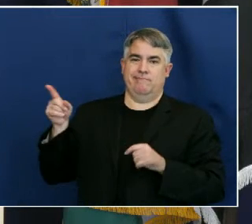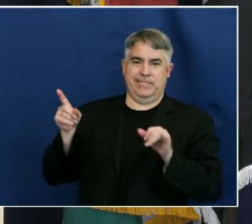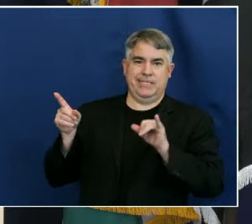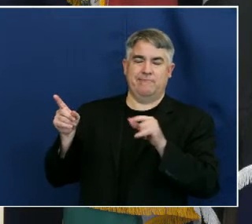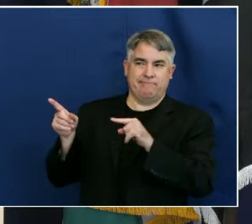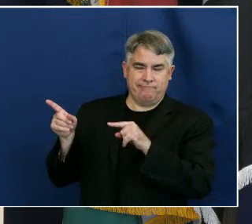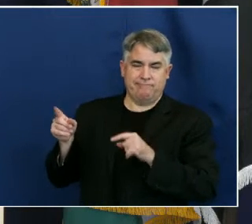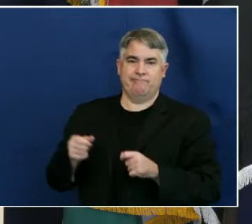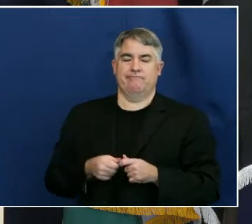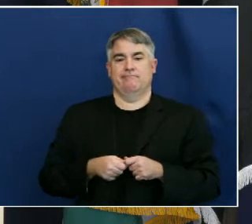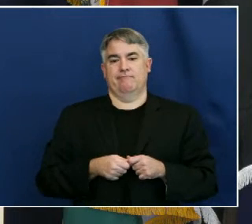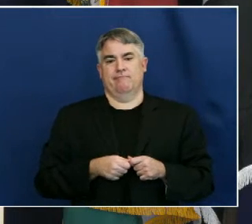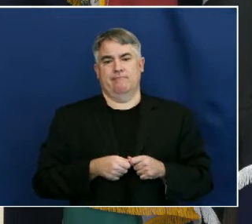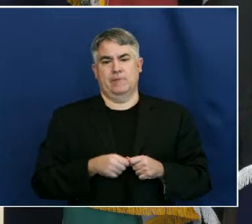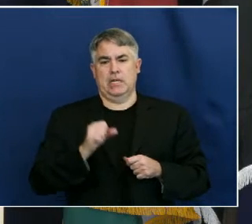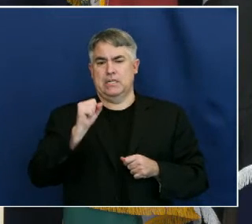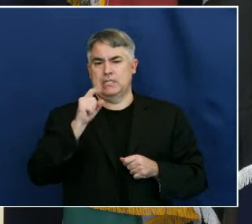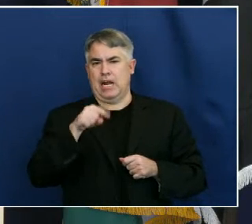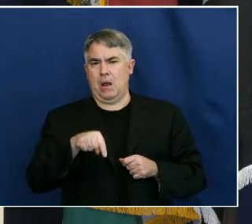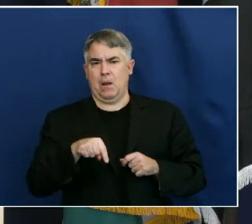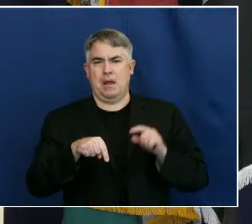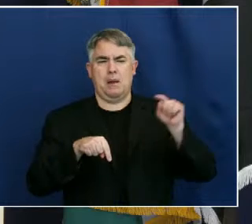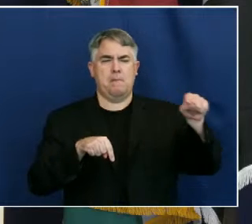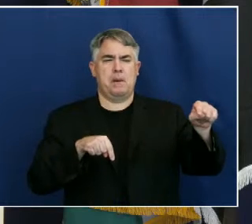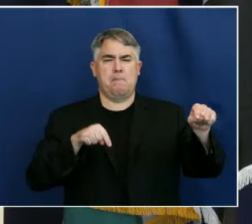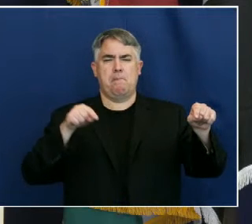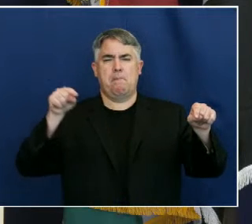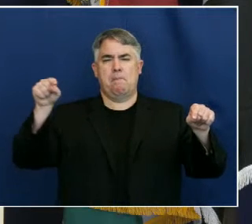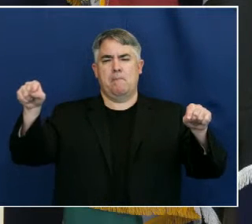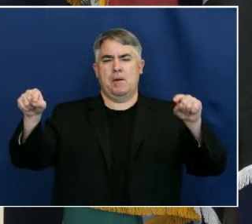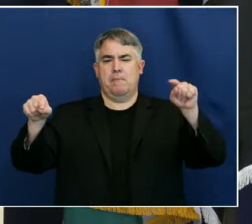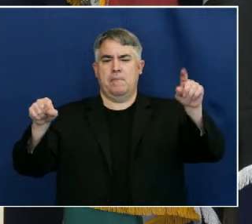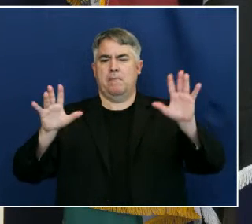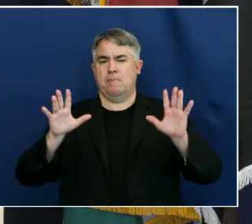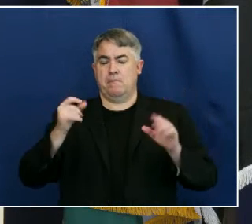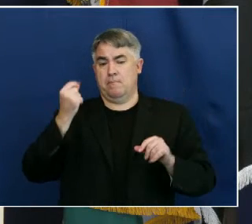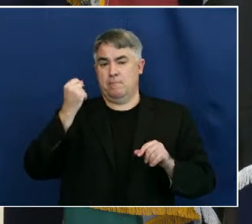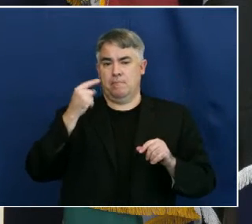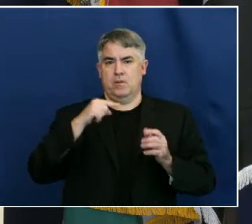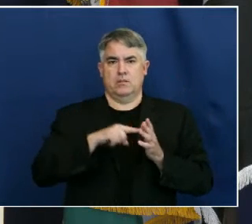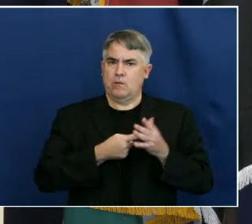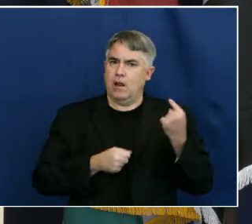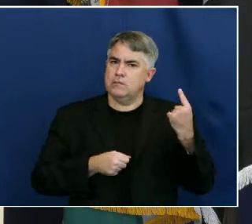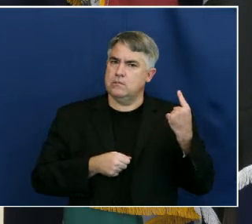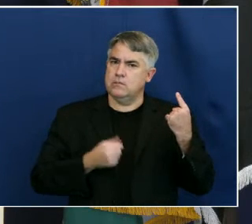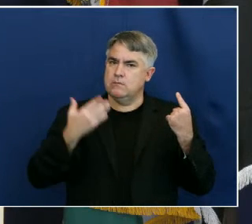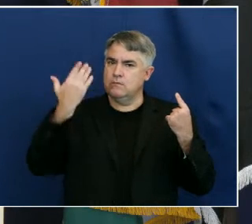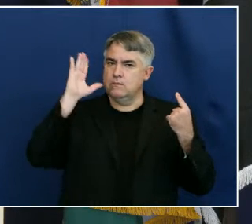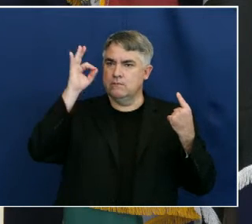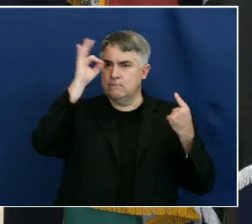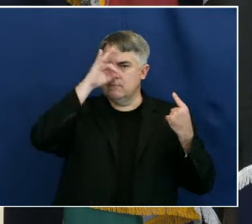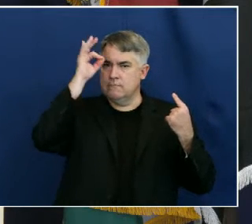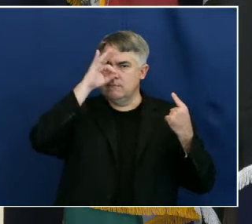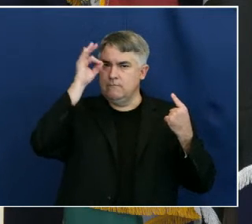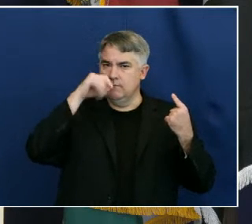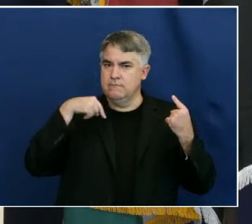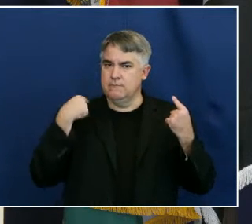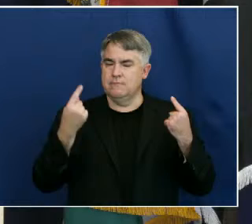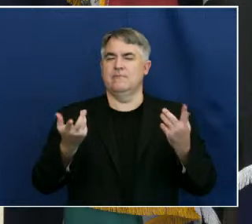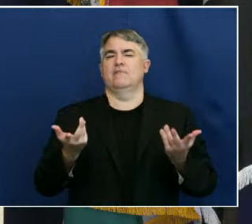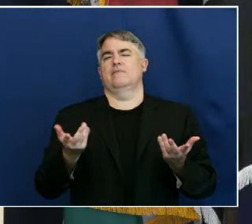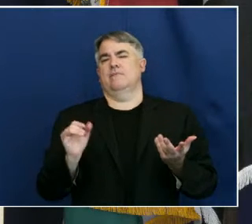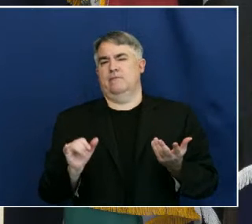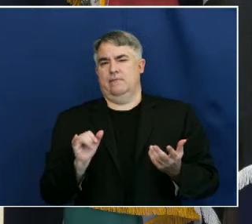variant here in San Diego since the end of last year, and according to the most recent information that I've gotten